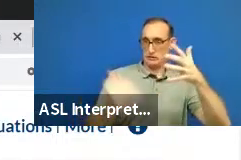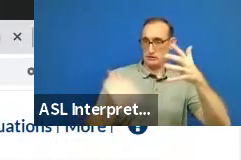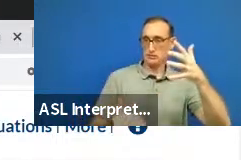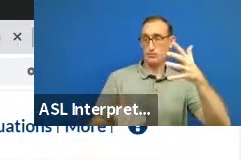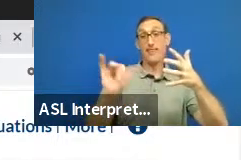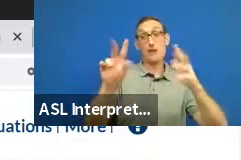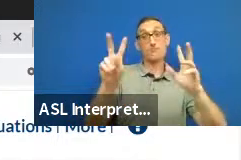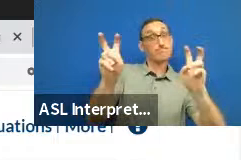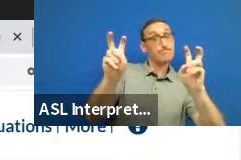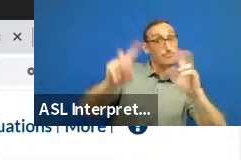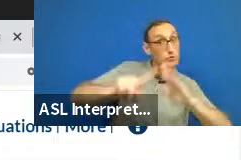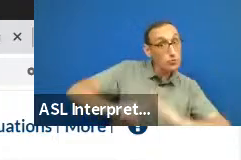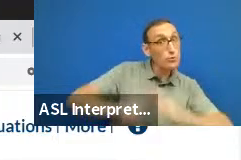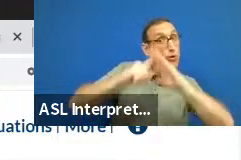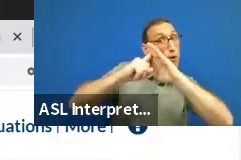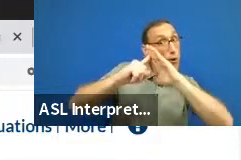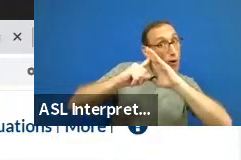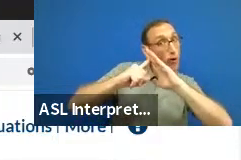may also,